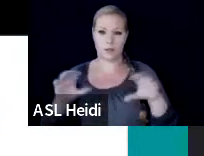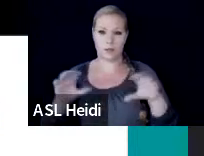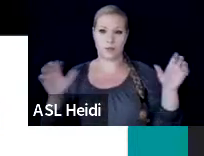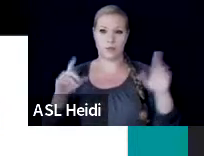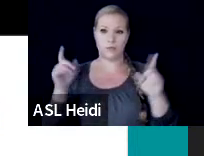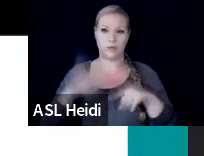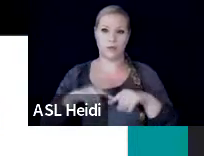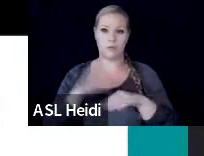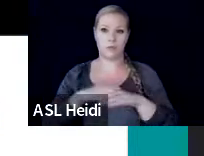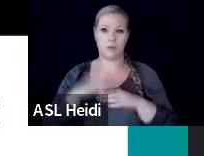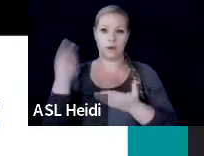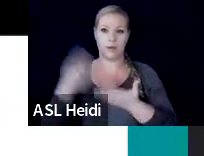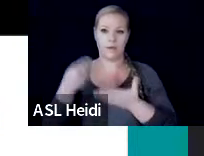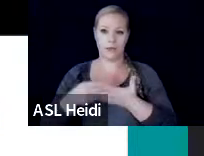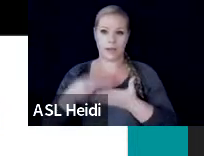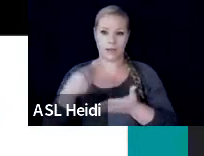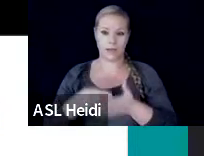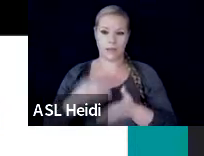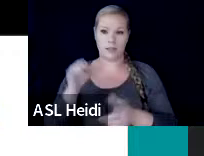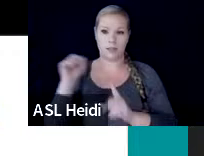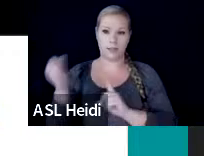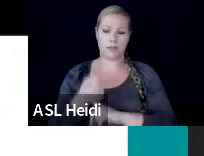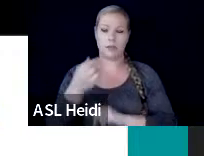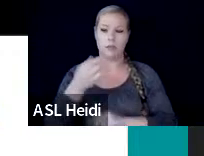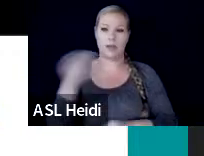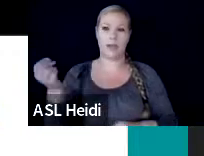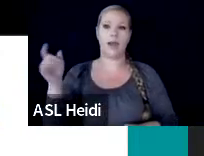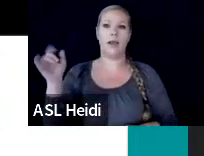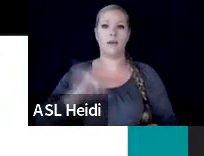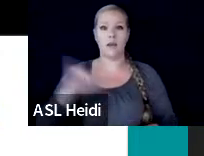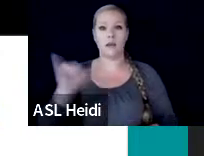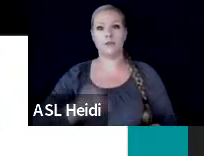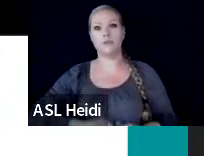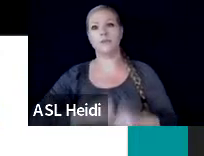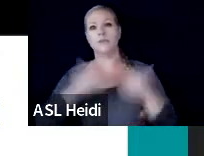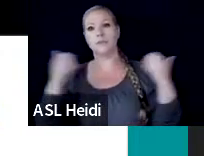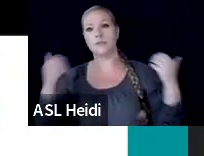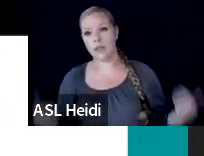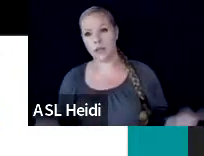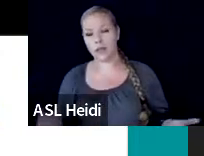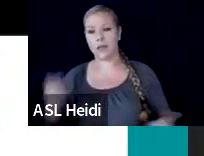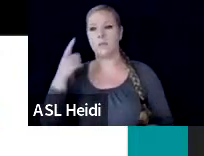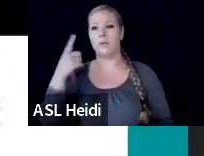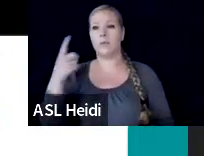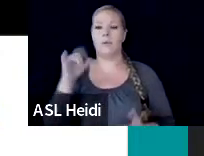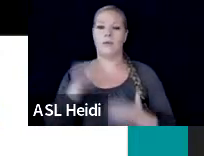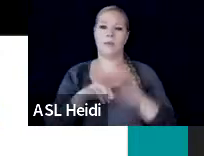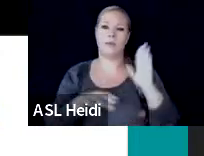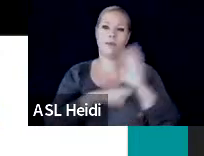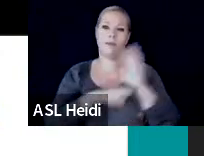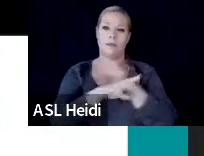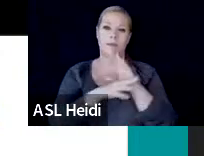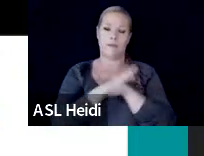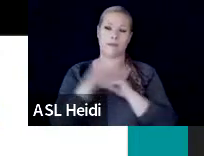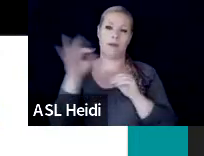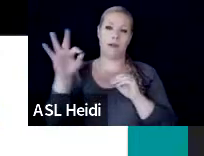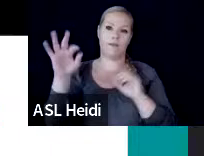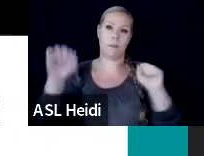sources. And then the kind of a separate track is the development of a